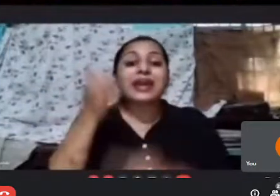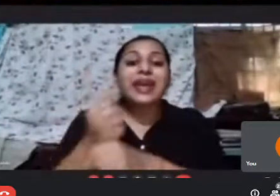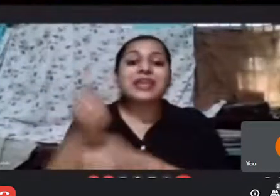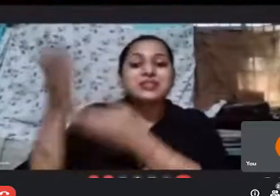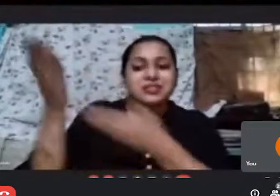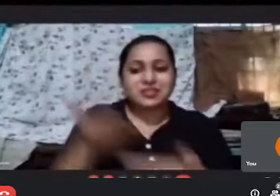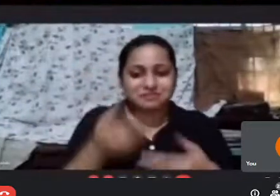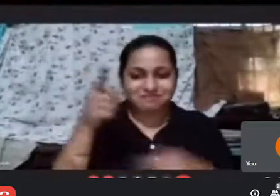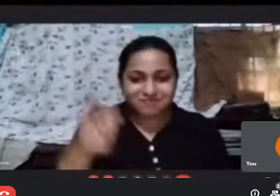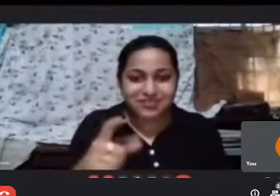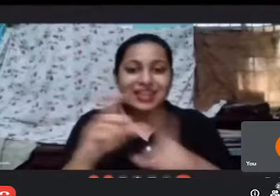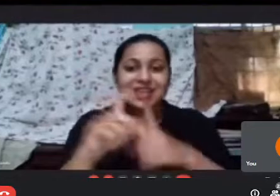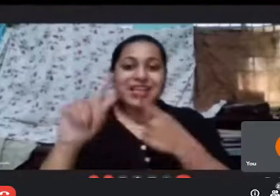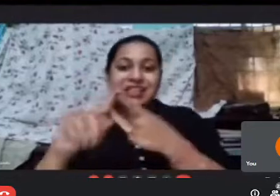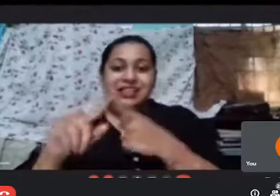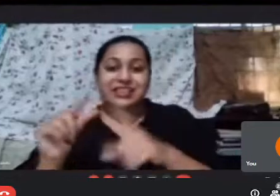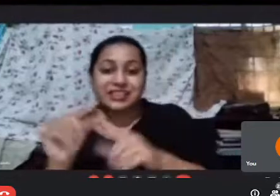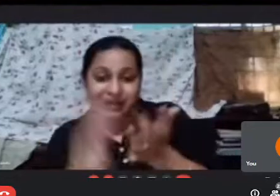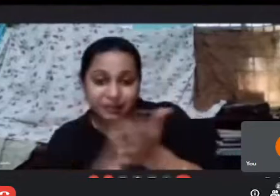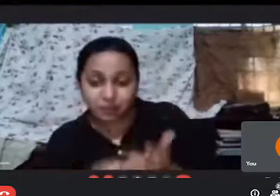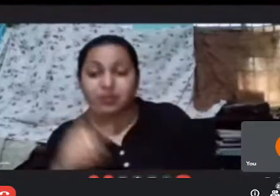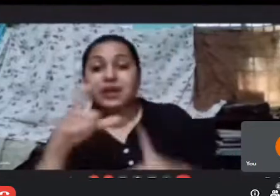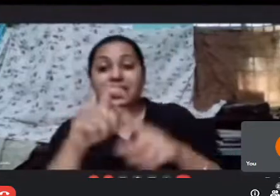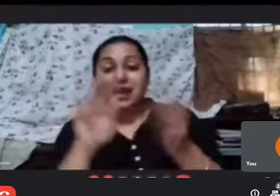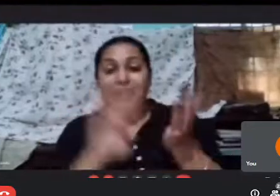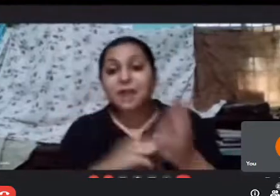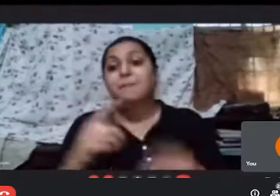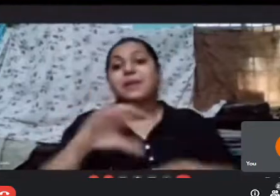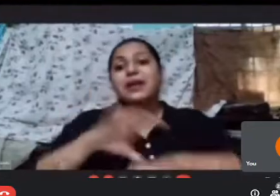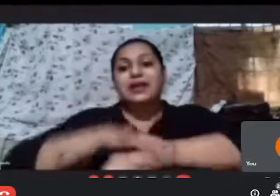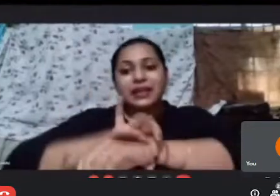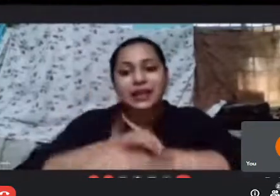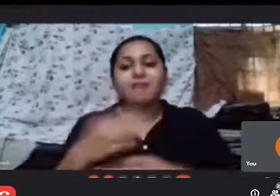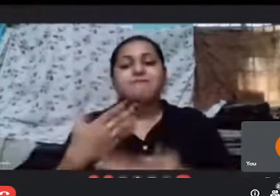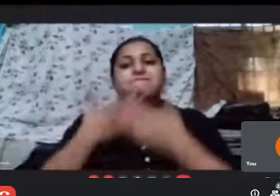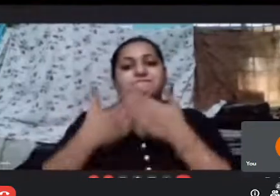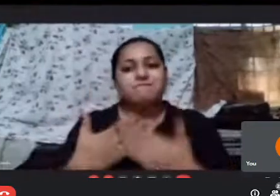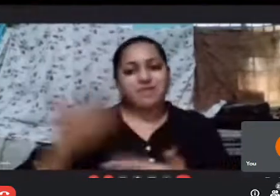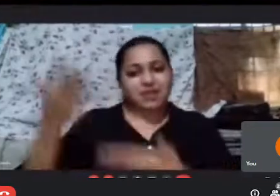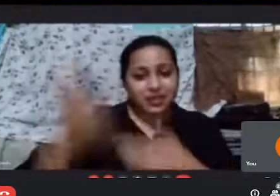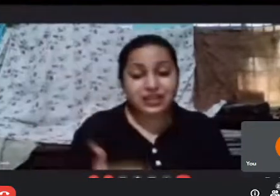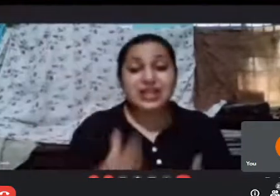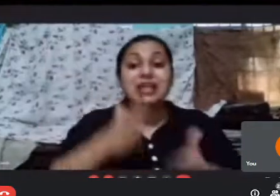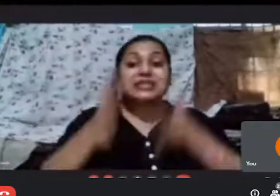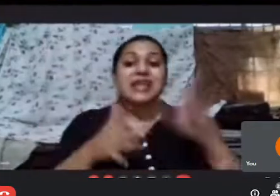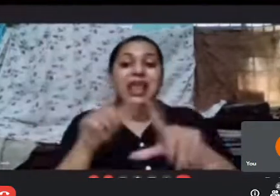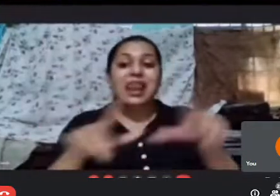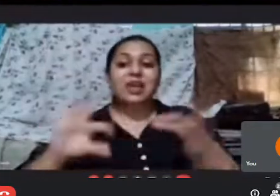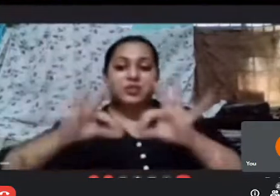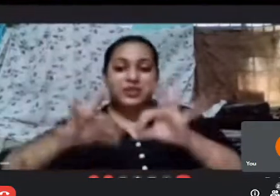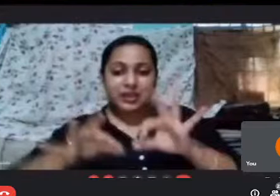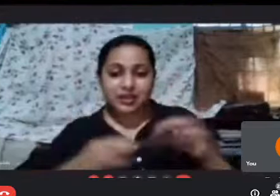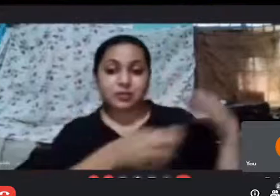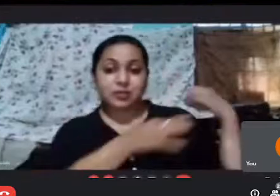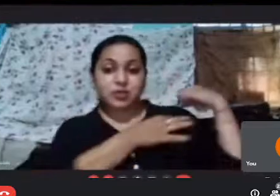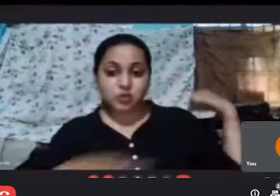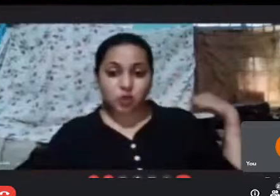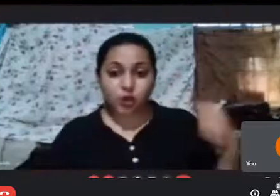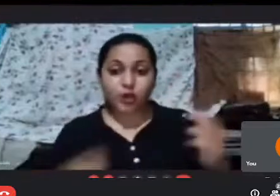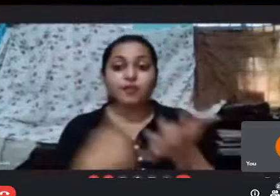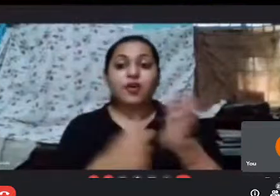Nirav Pal, sign language interpreters Saurav Rai Chaudhary and Alka